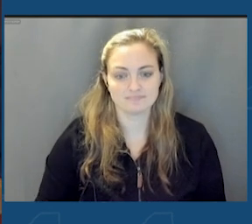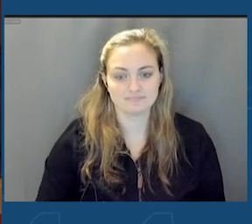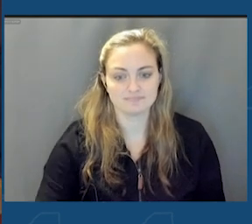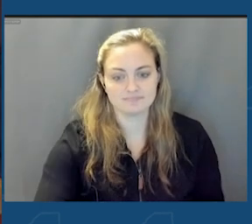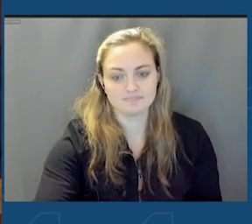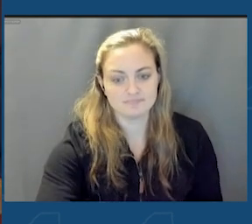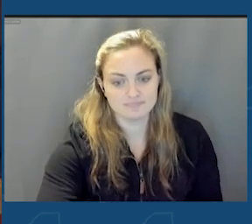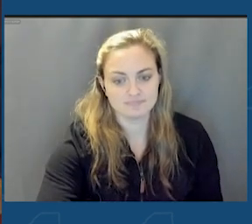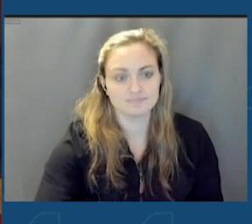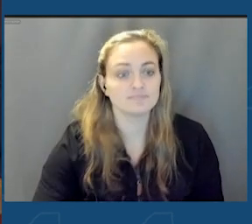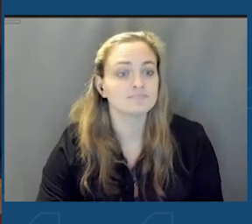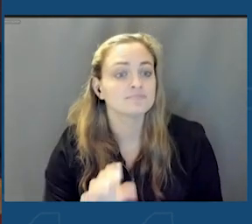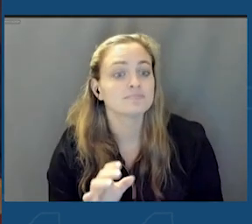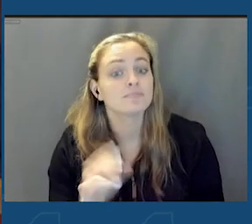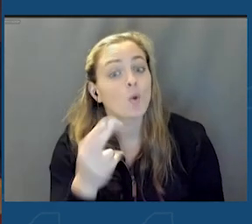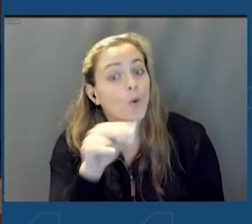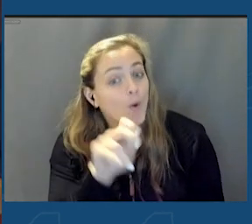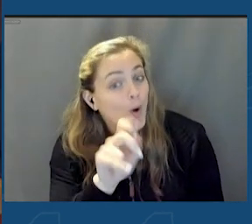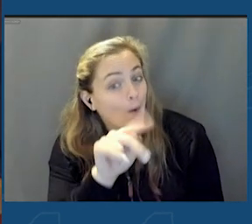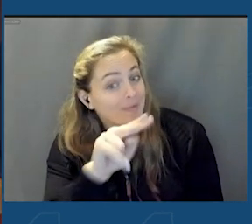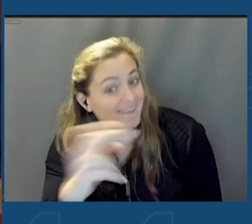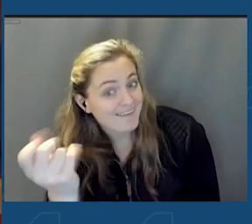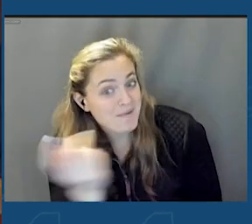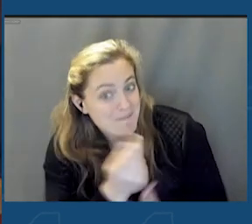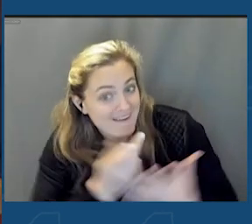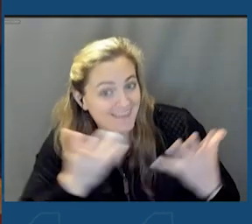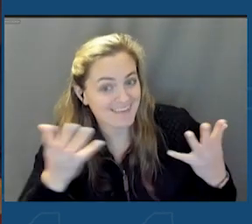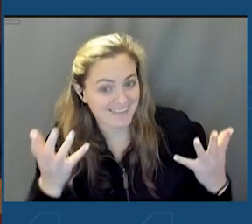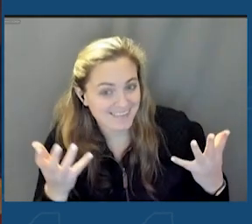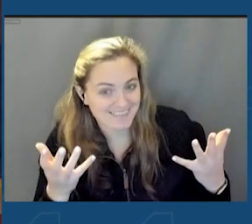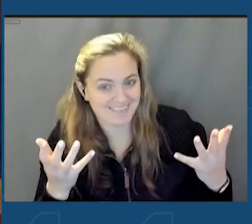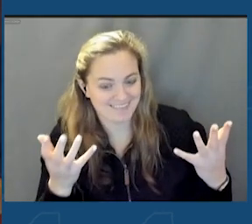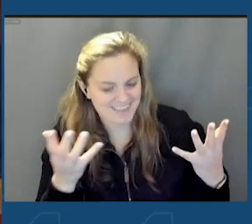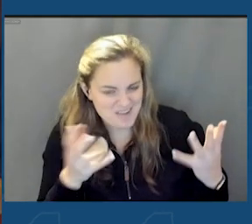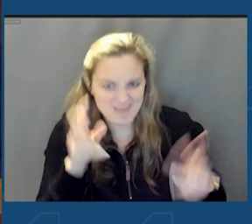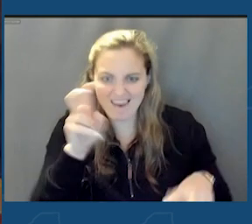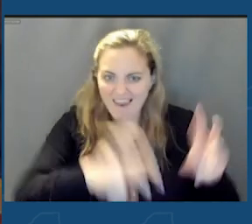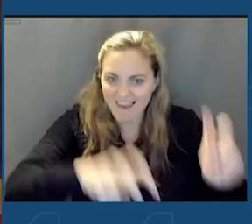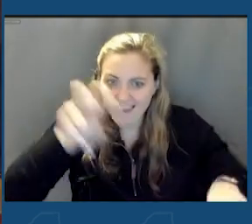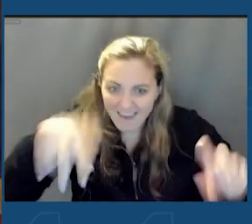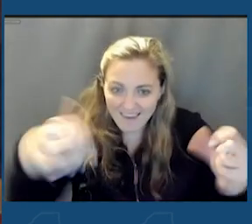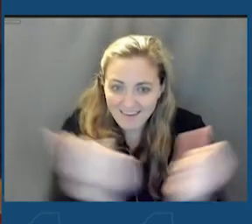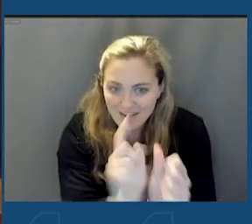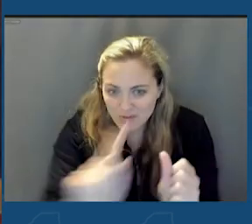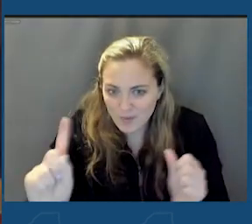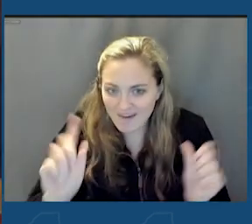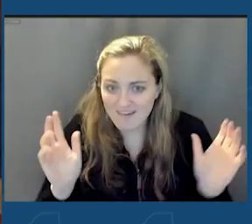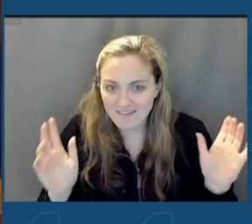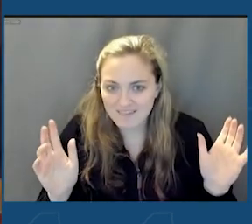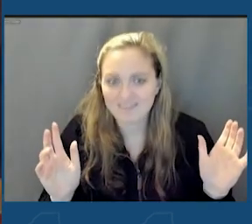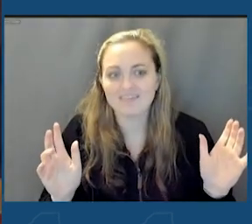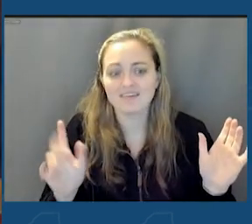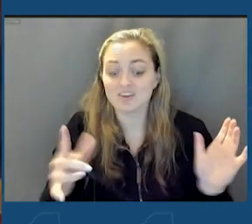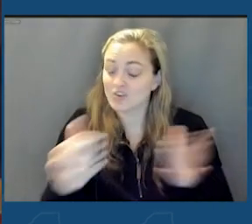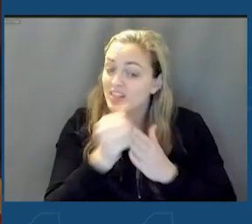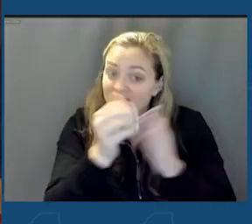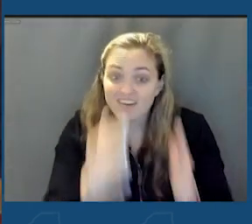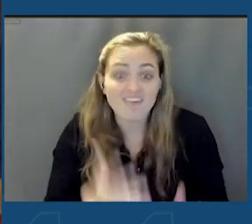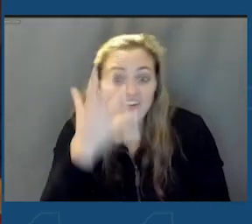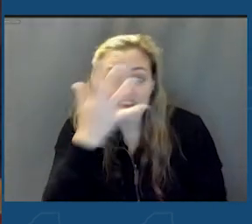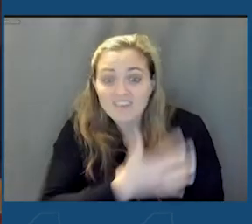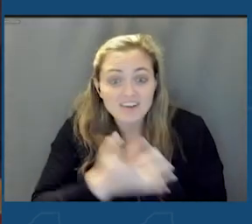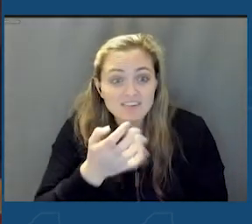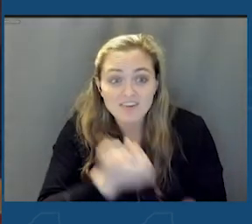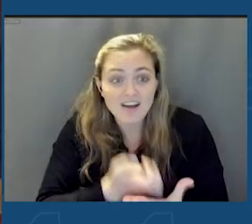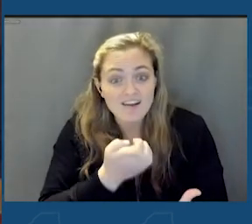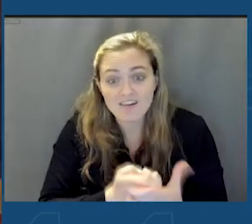Hope Night, we're back in the neighborhood, and you have been everywhere, extraordinary. You are the leader, the face of economic development